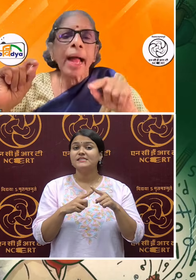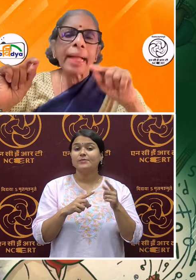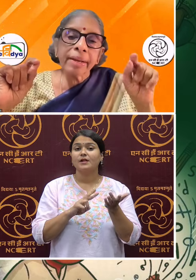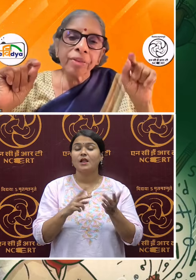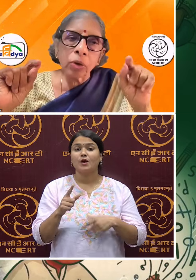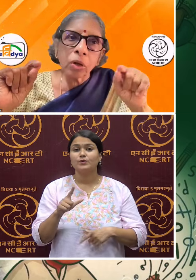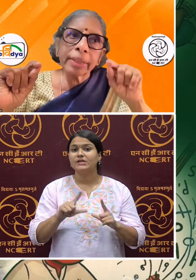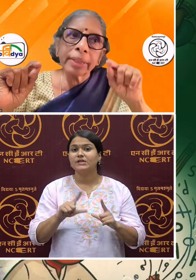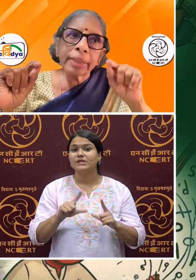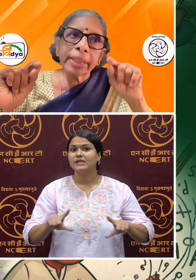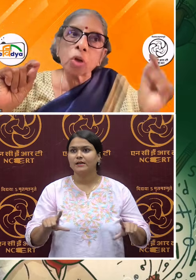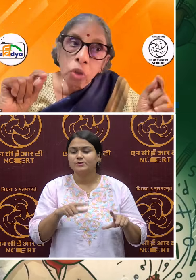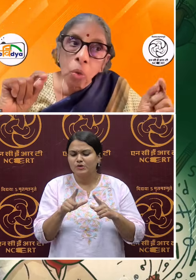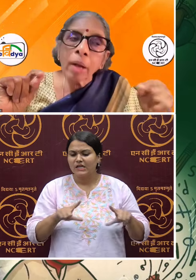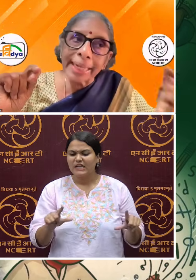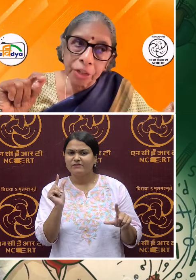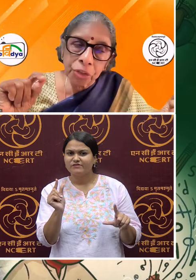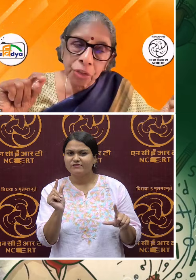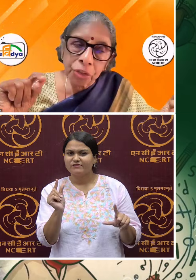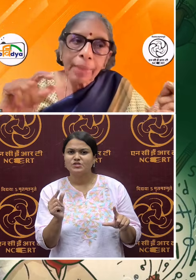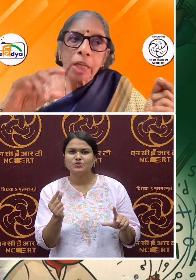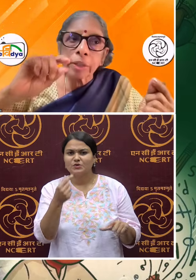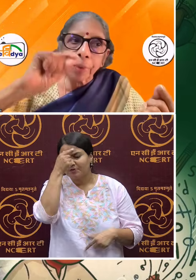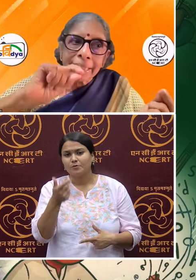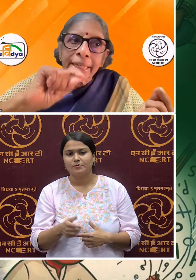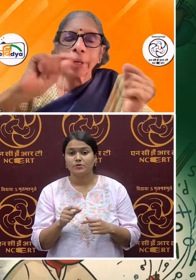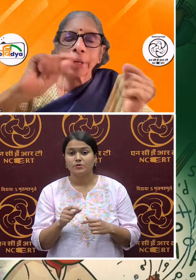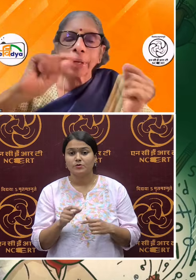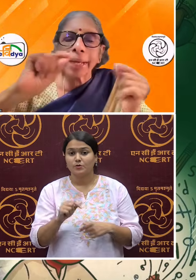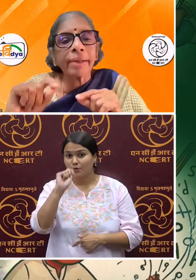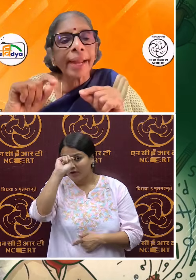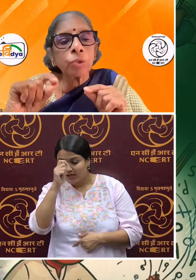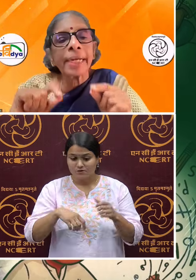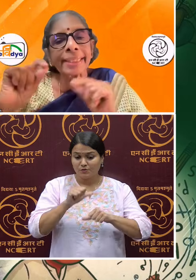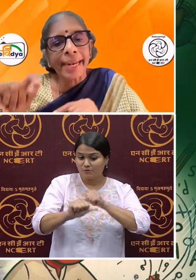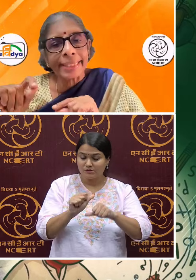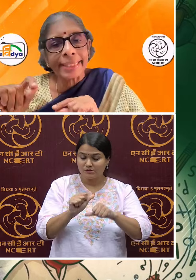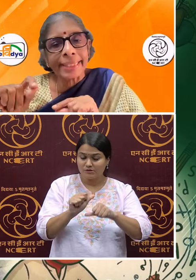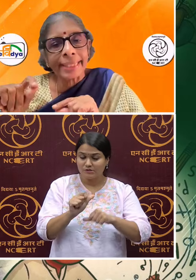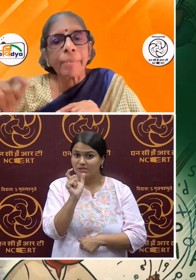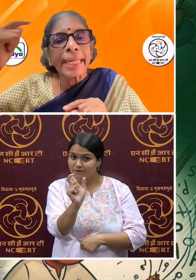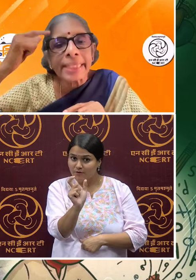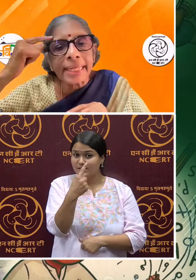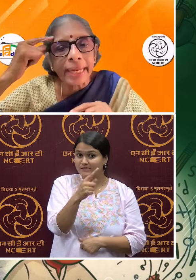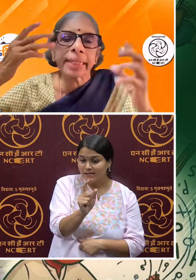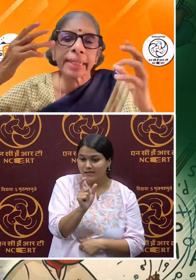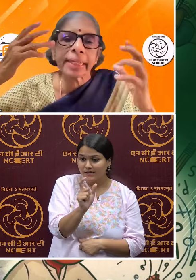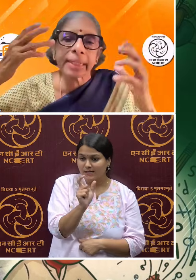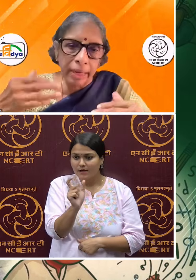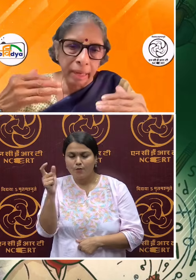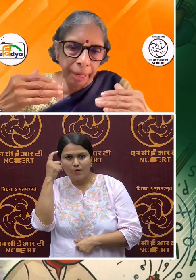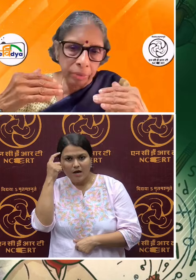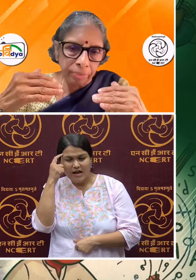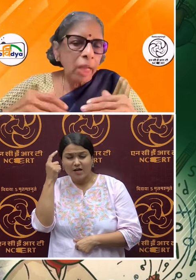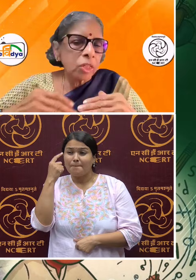problem. And then we found out this is also in English. So the processing to get the right word at the right time, it is in his head, it